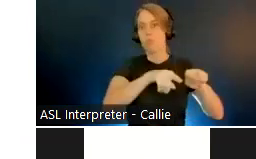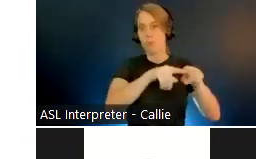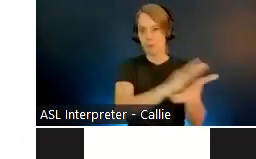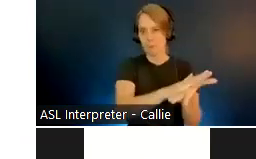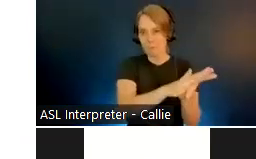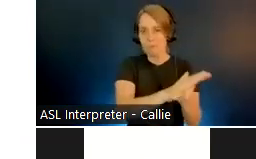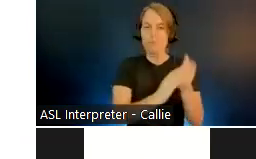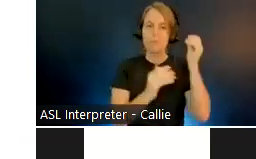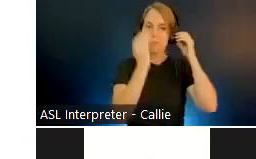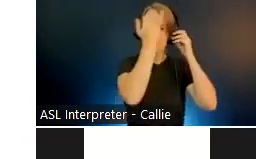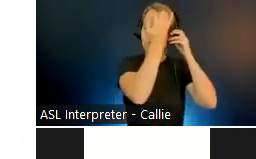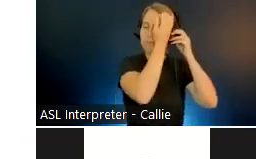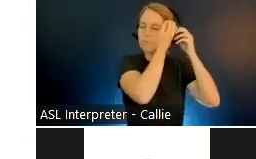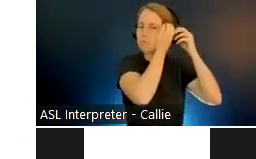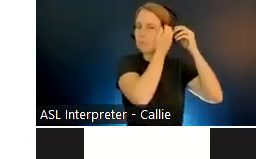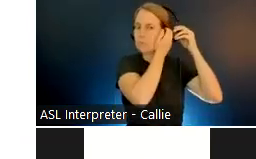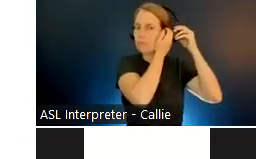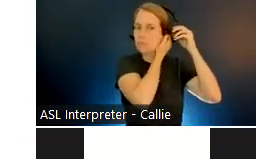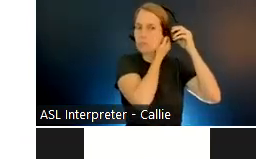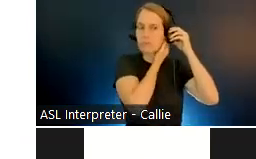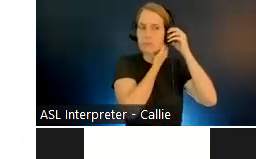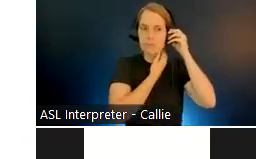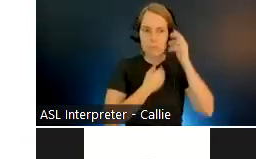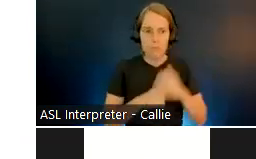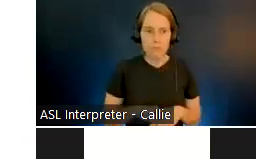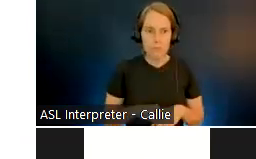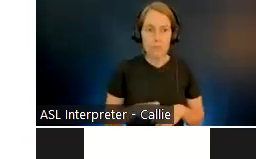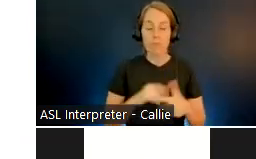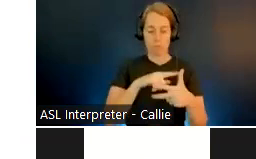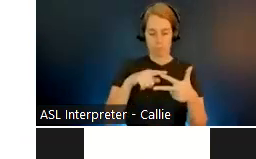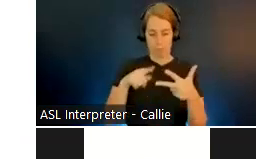Another pre-ed is counseling on post-secondary opportunities.